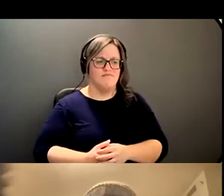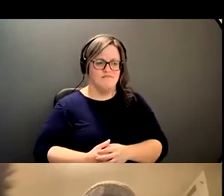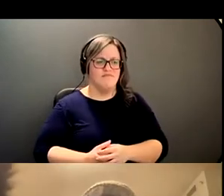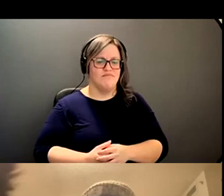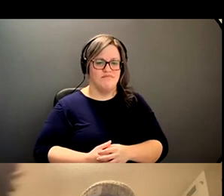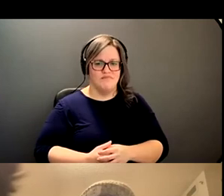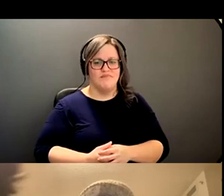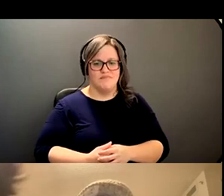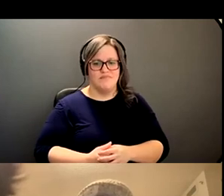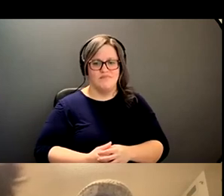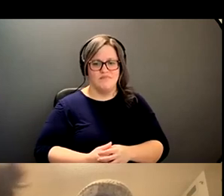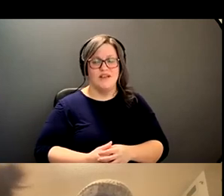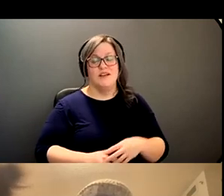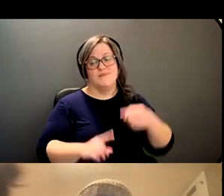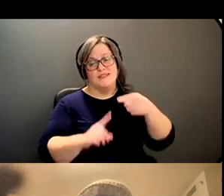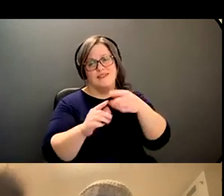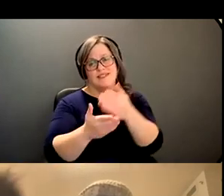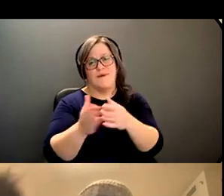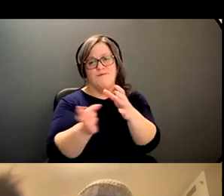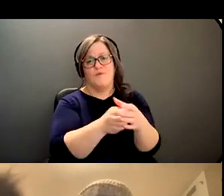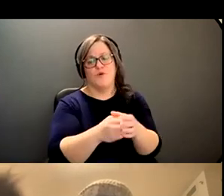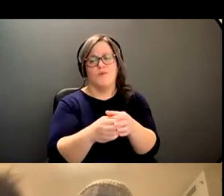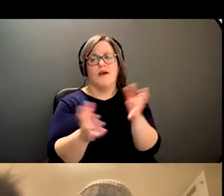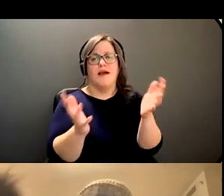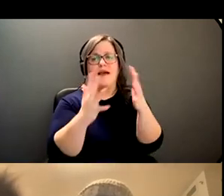Especially the ones that ended during the pandemic.